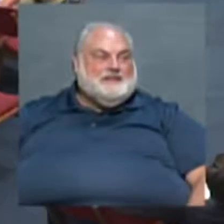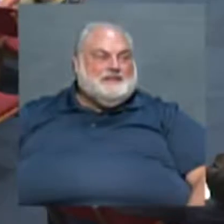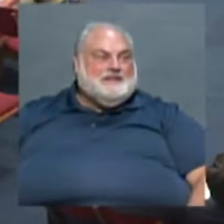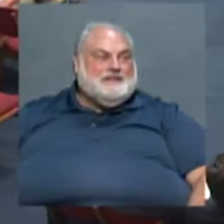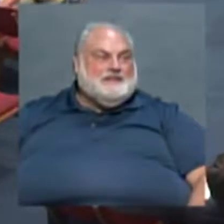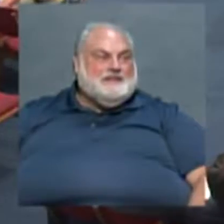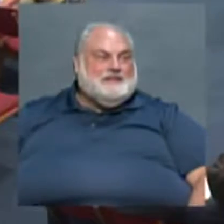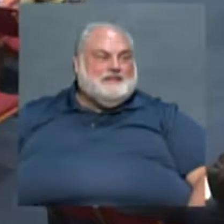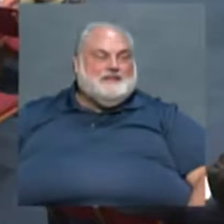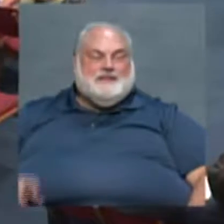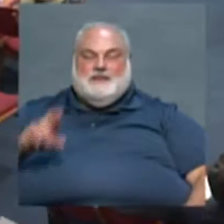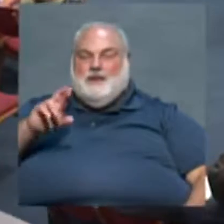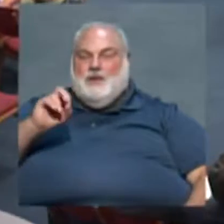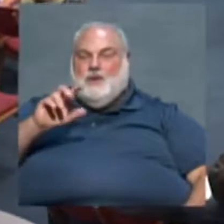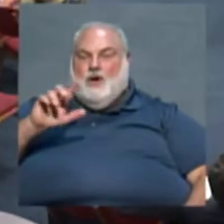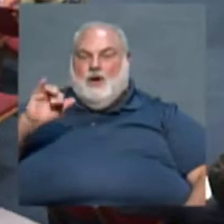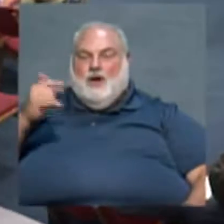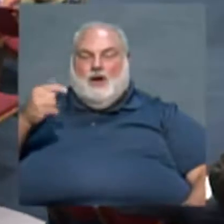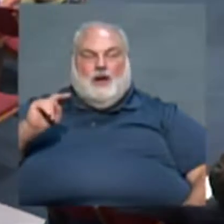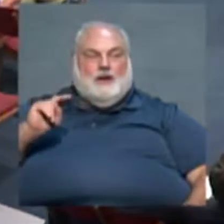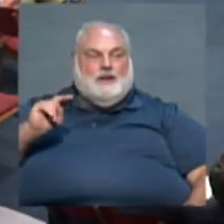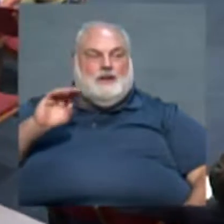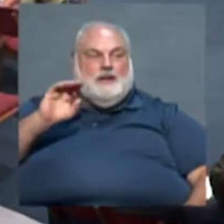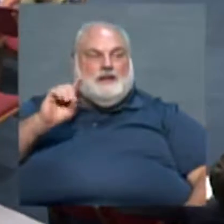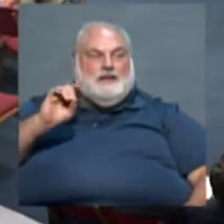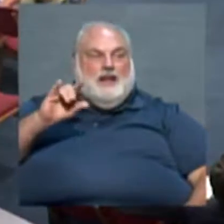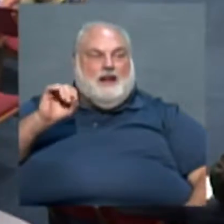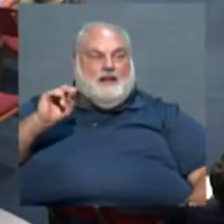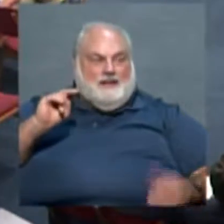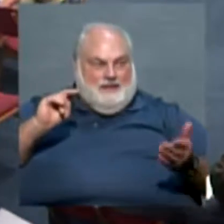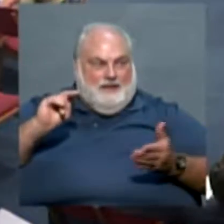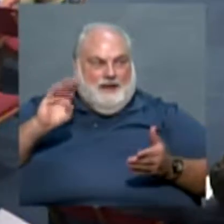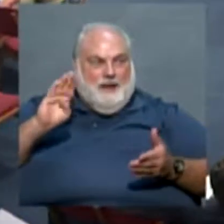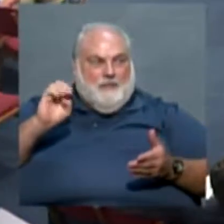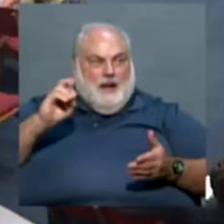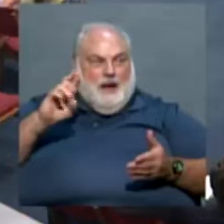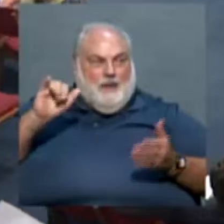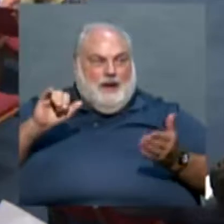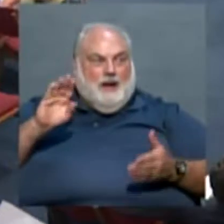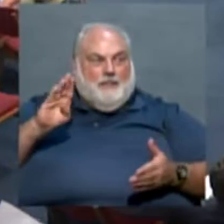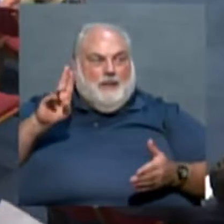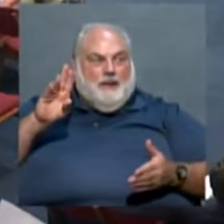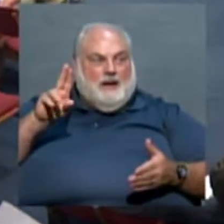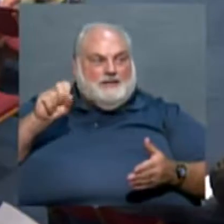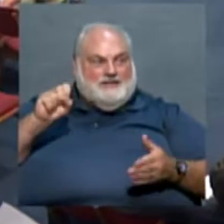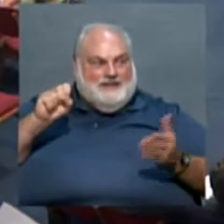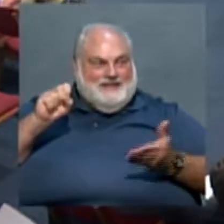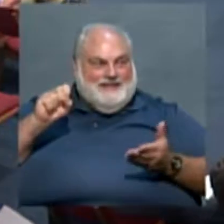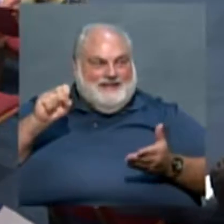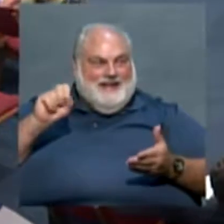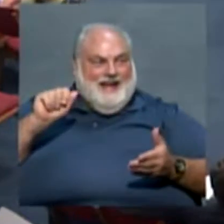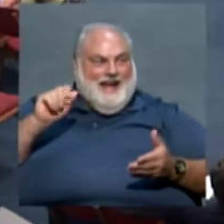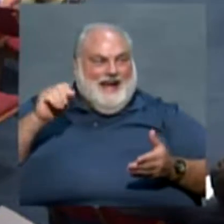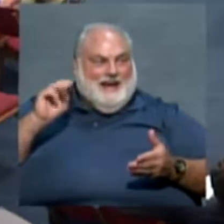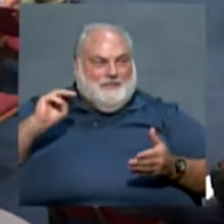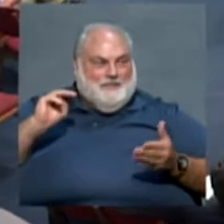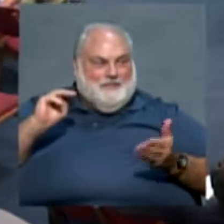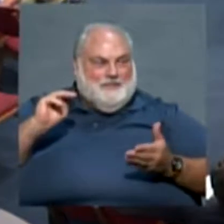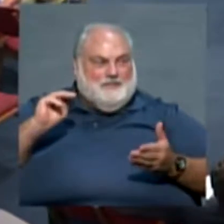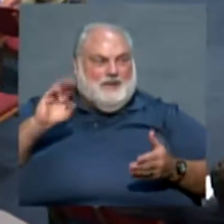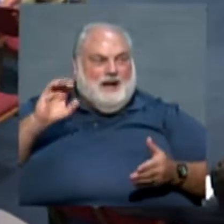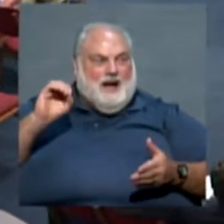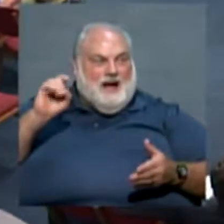proceed We're with ready, Mr. roll Moore. call. Chair Dillon, Here. Vice Chair Barry. Here. Commissioner Bubbas, Here. Commissioner Bynum, Here.